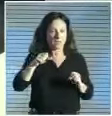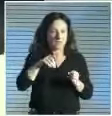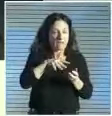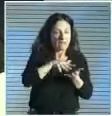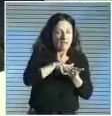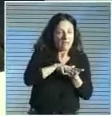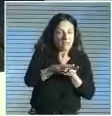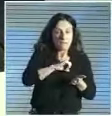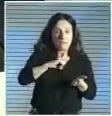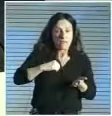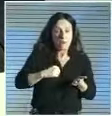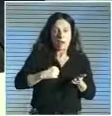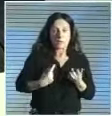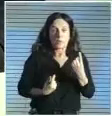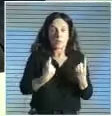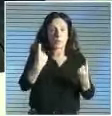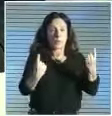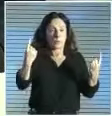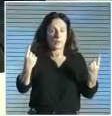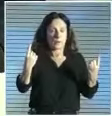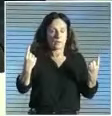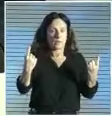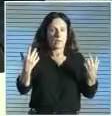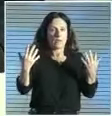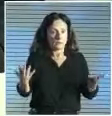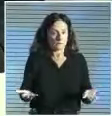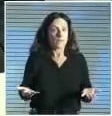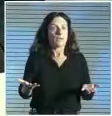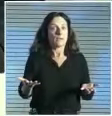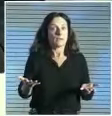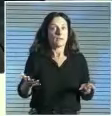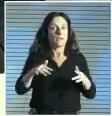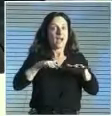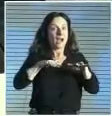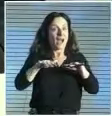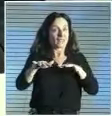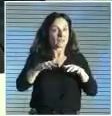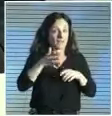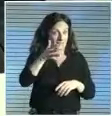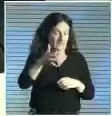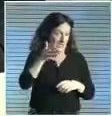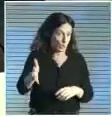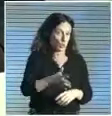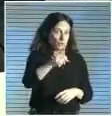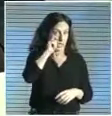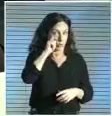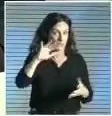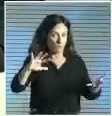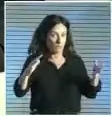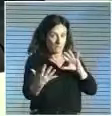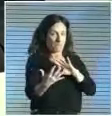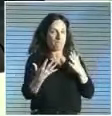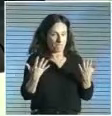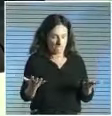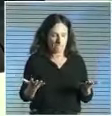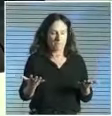the activity of the tourism industry. This was a thought combined to the fact that